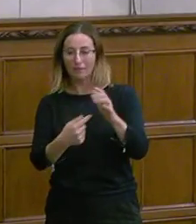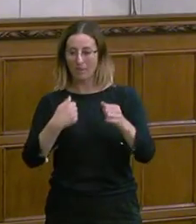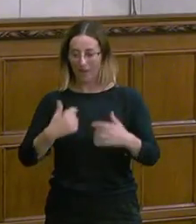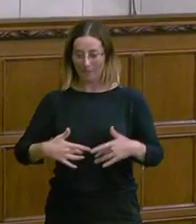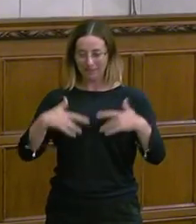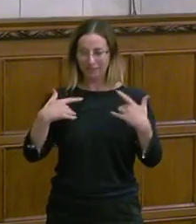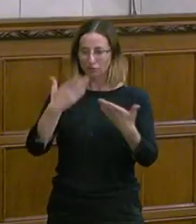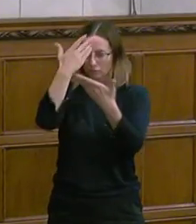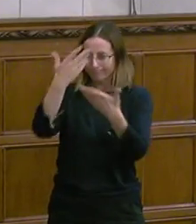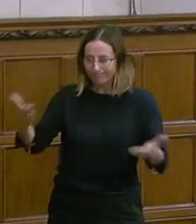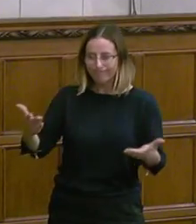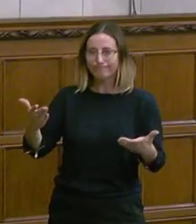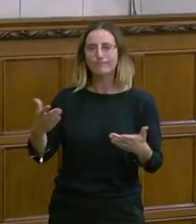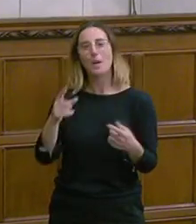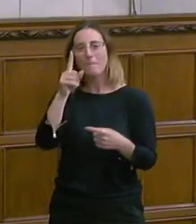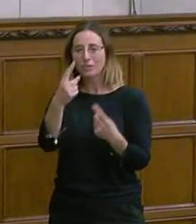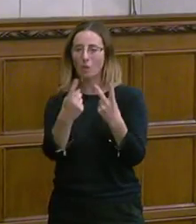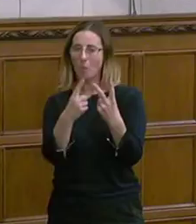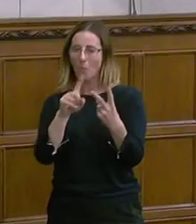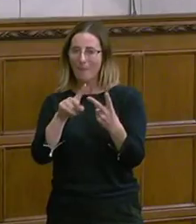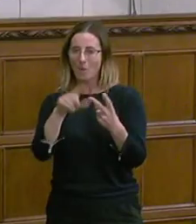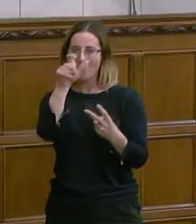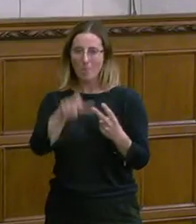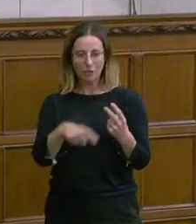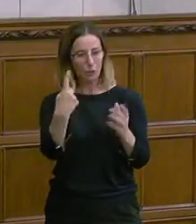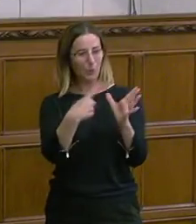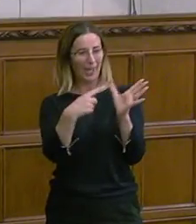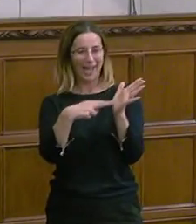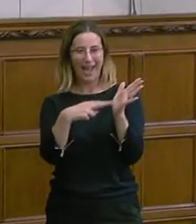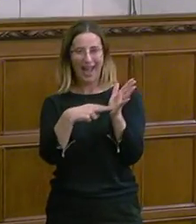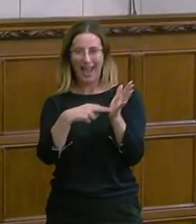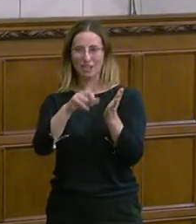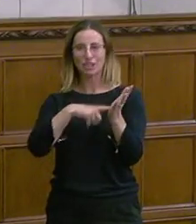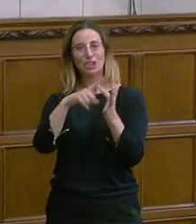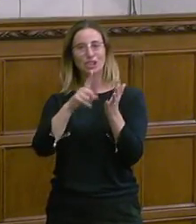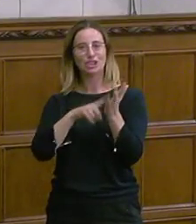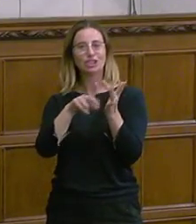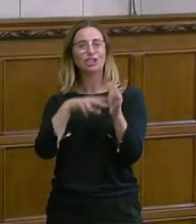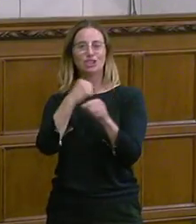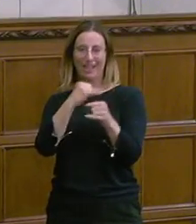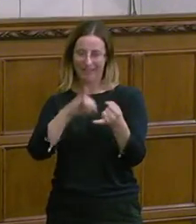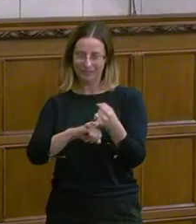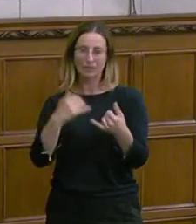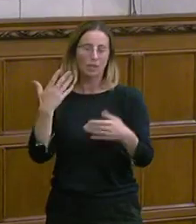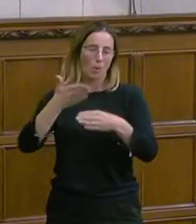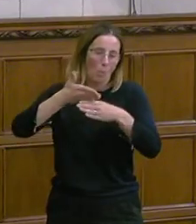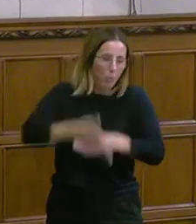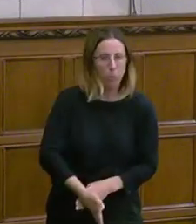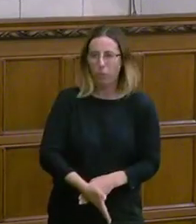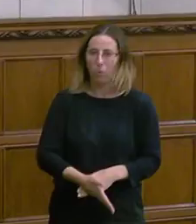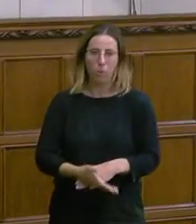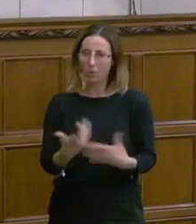sterling work of another such champion, Anne Gillings from Lowestoft, who has been working tirelessly with passion